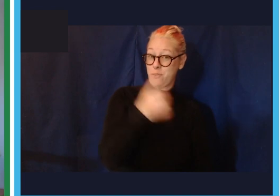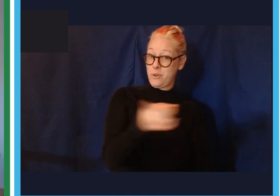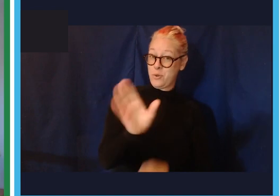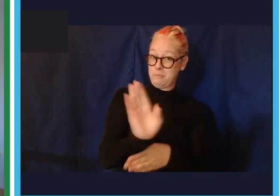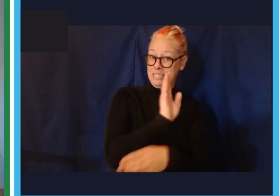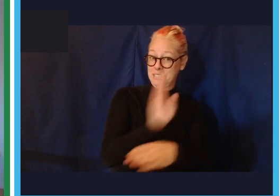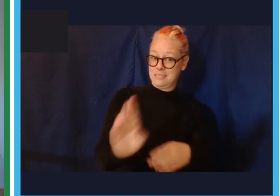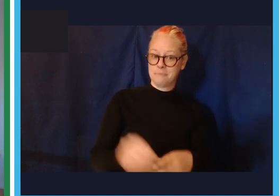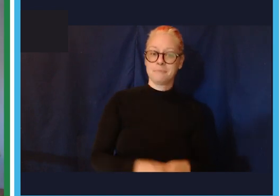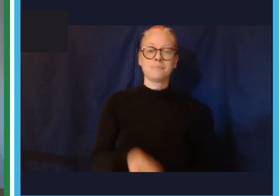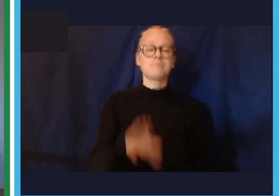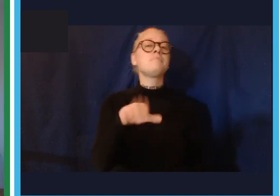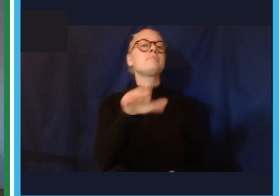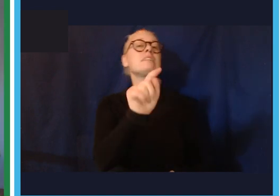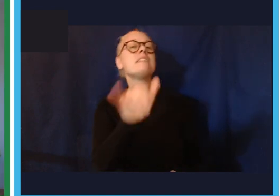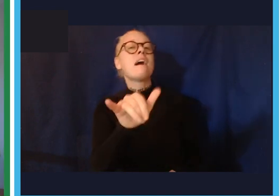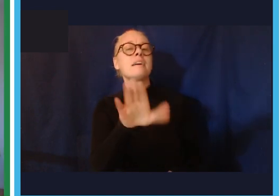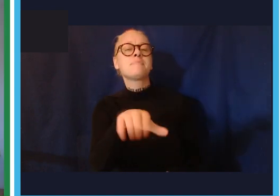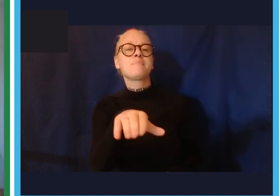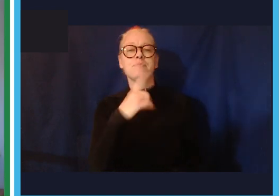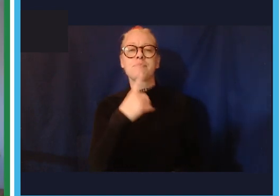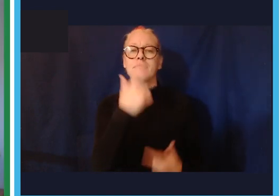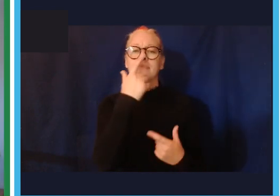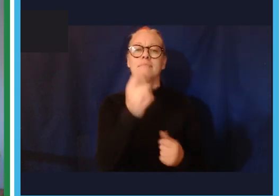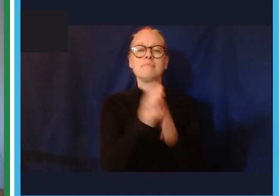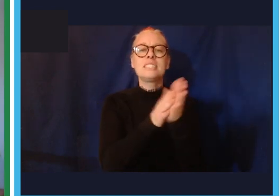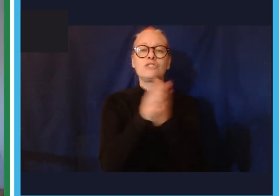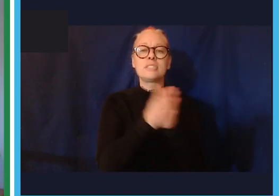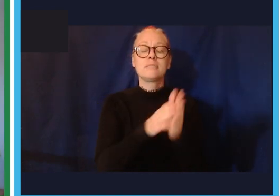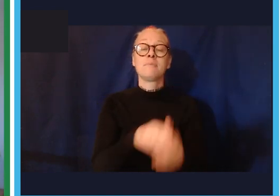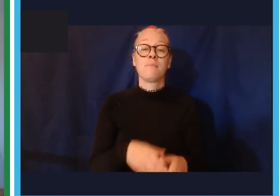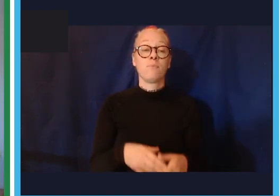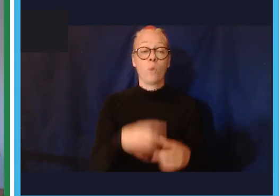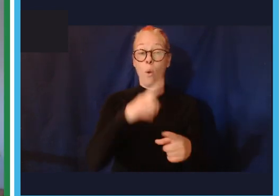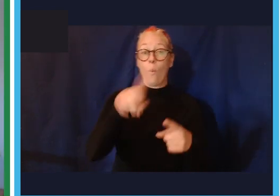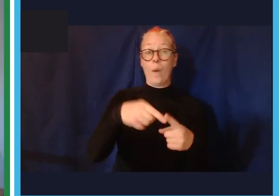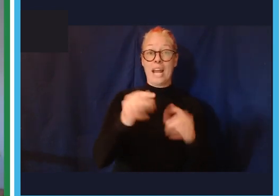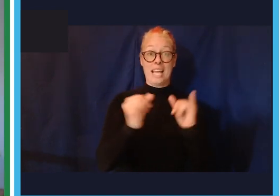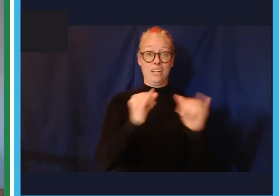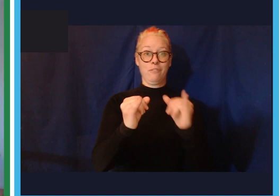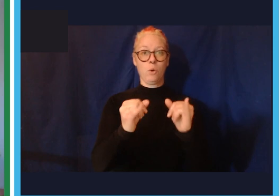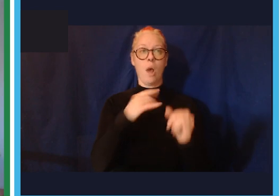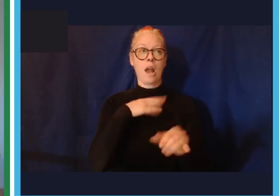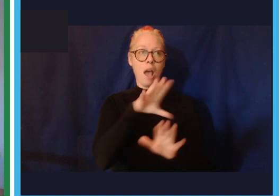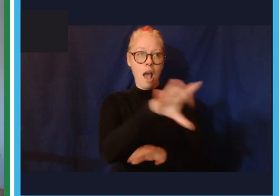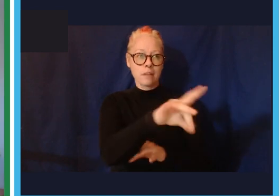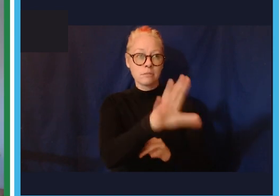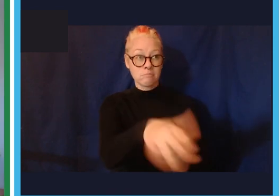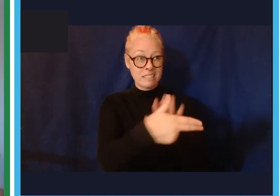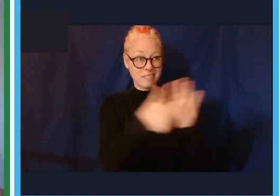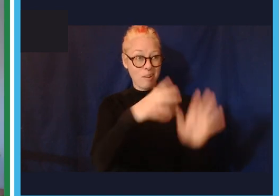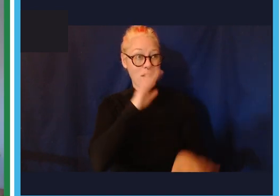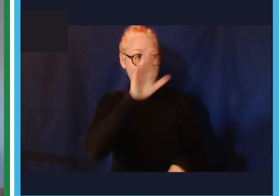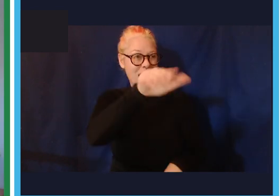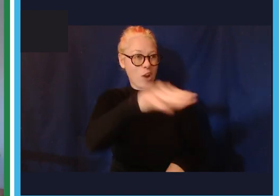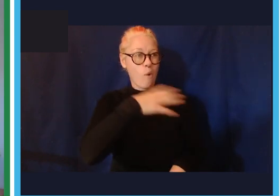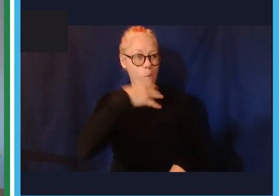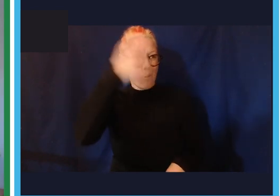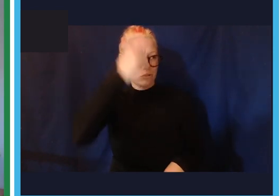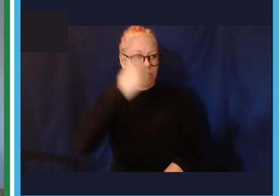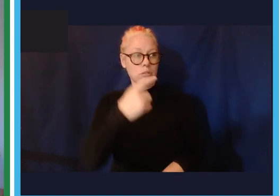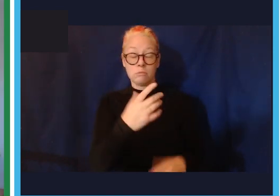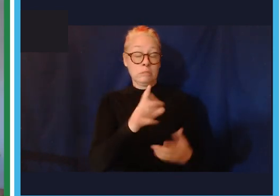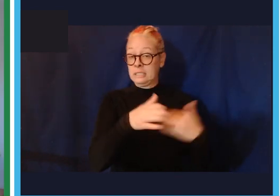invisible disability, they tell me what a difference it has made in their life and just in their mindset and how they